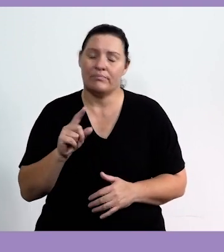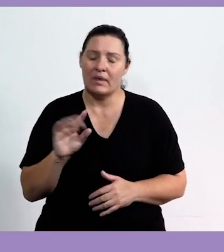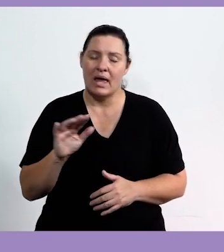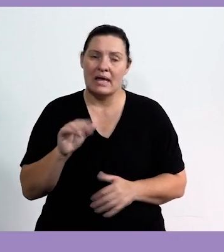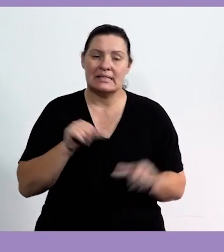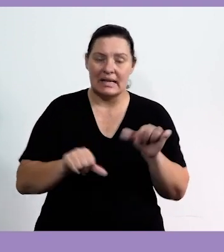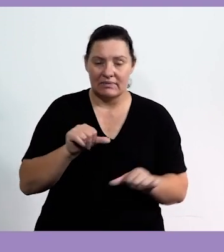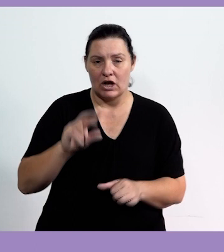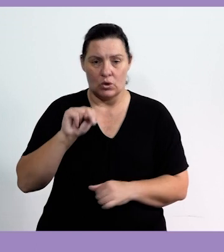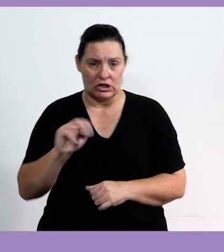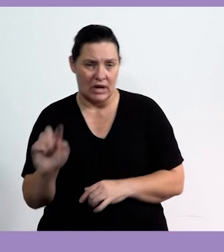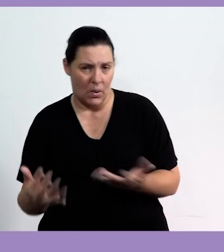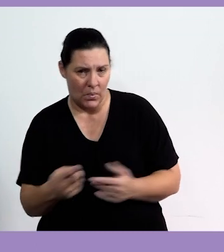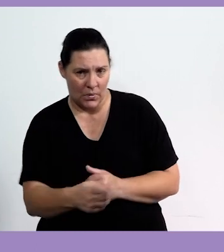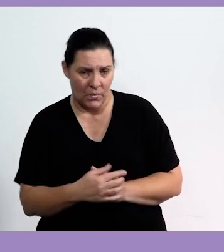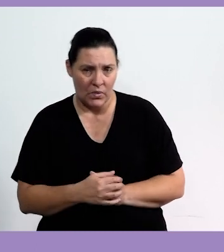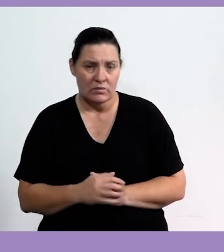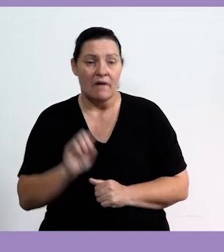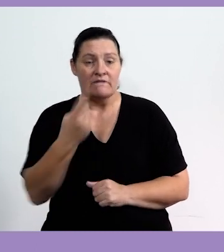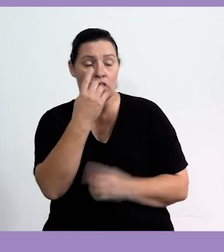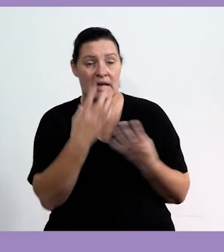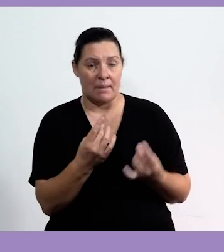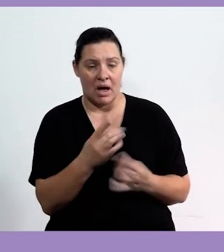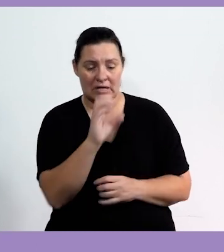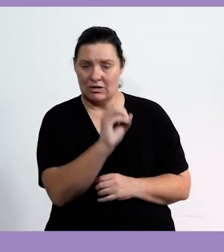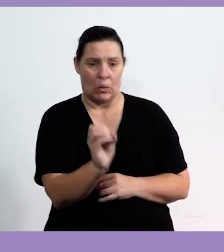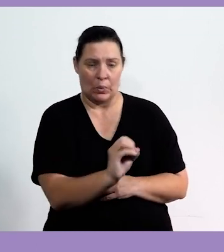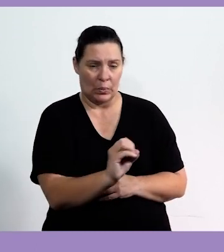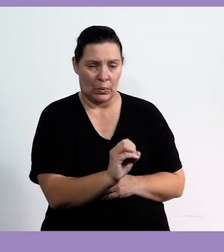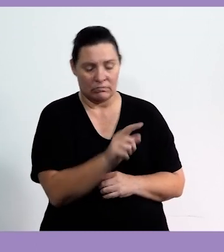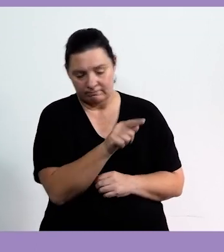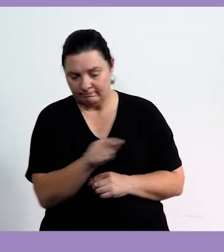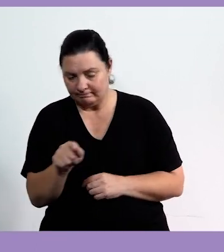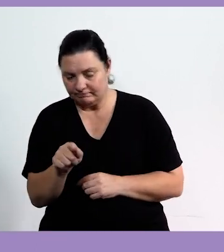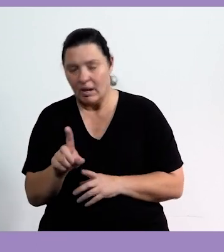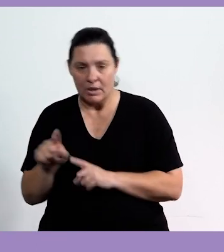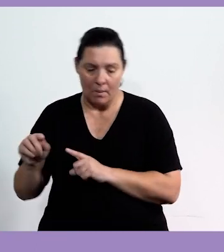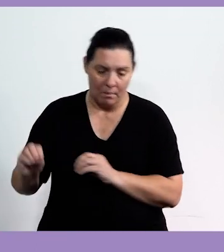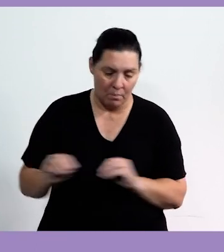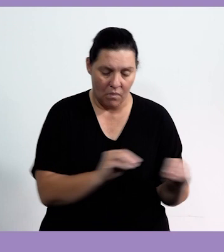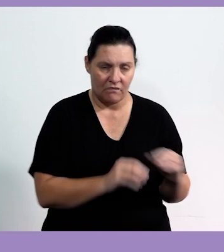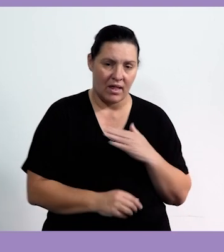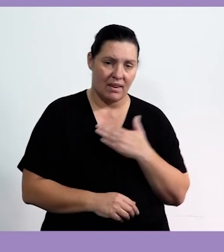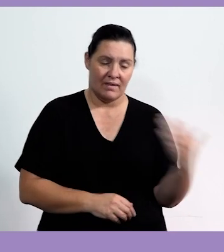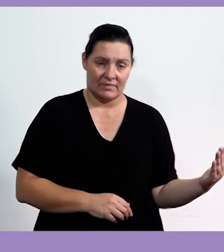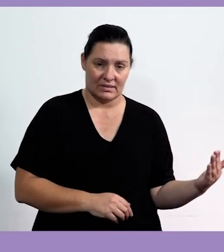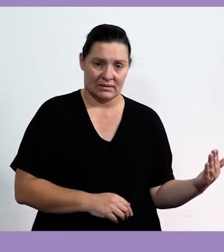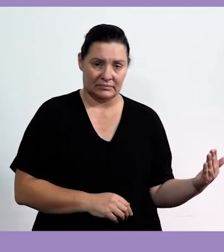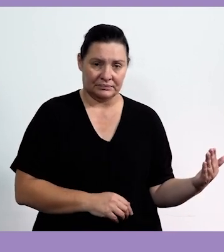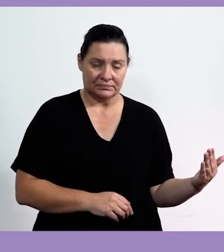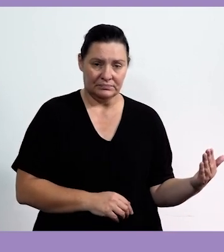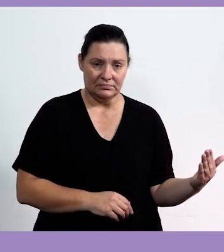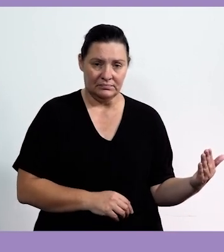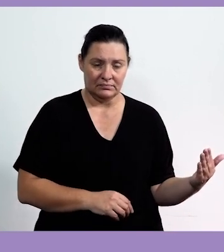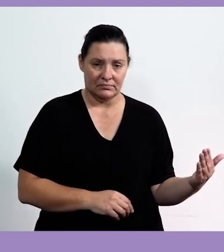in scientific notation? We are going to look at the first number that is not a 0, and we need to shift it to